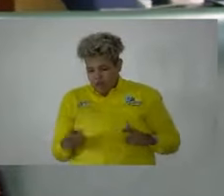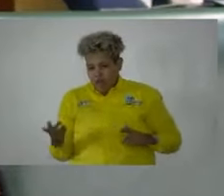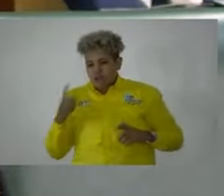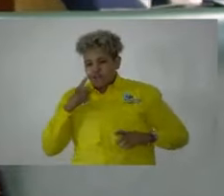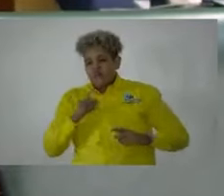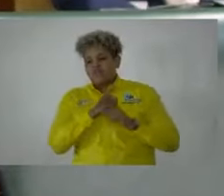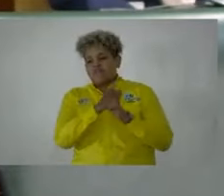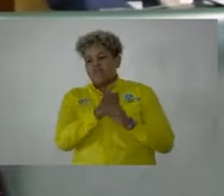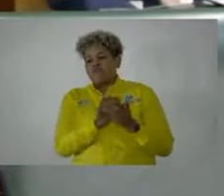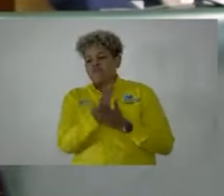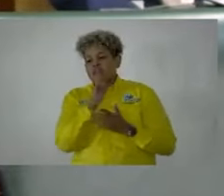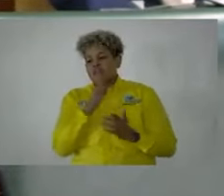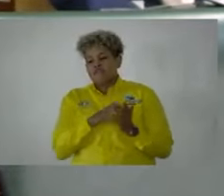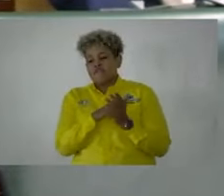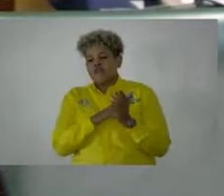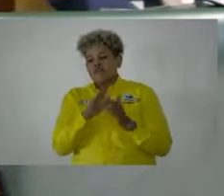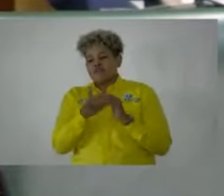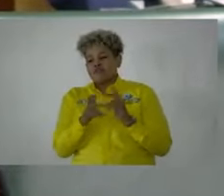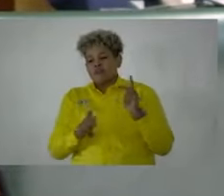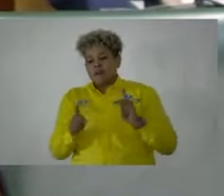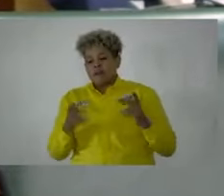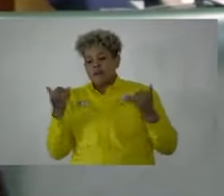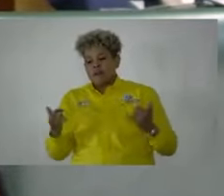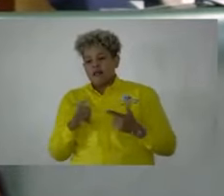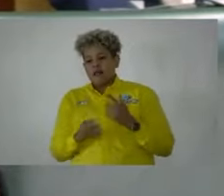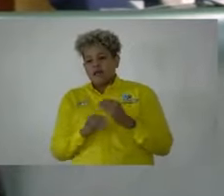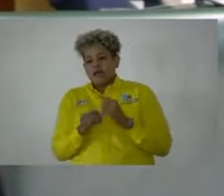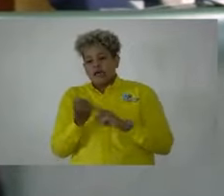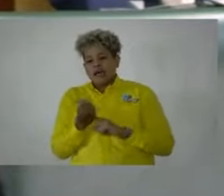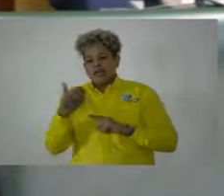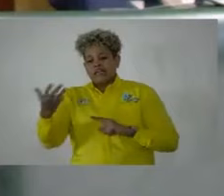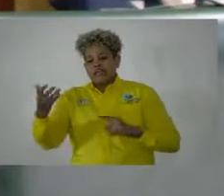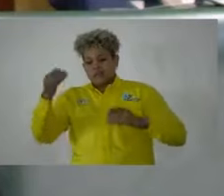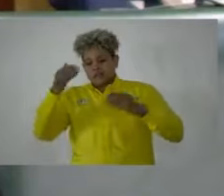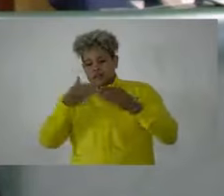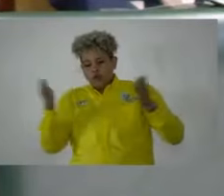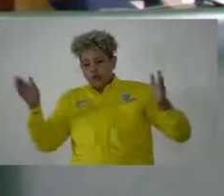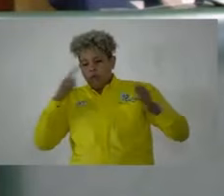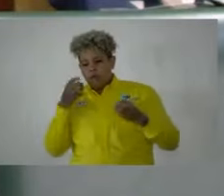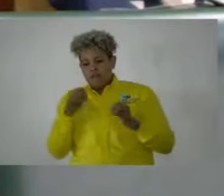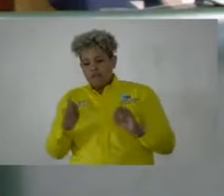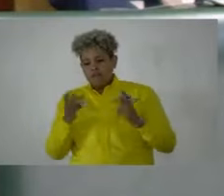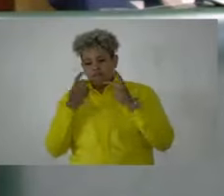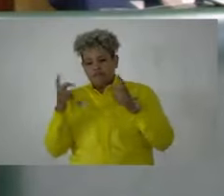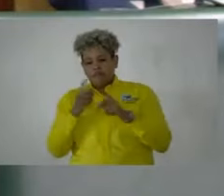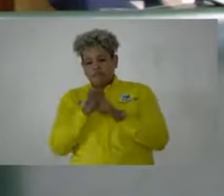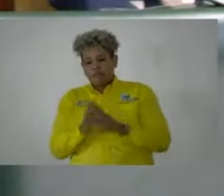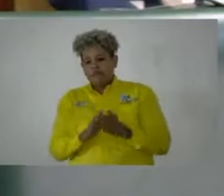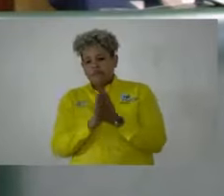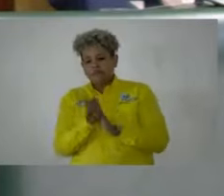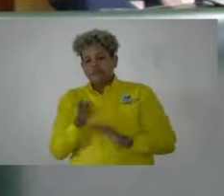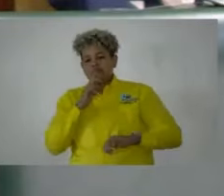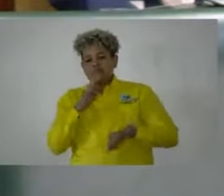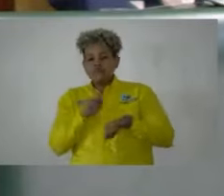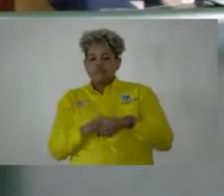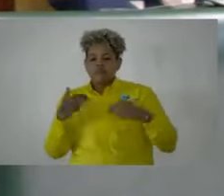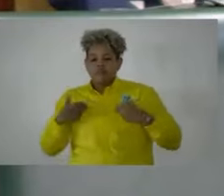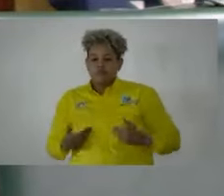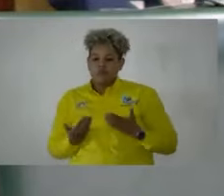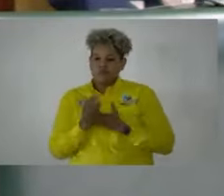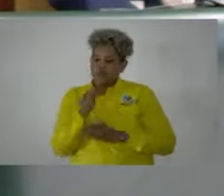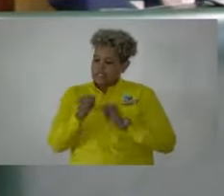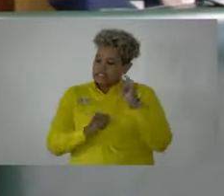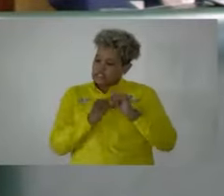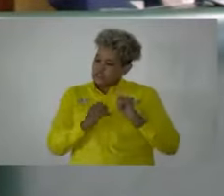to defend the rights of vulnerable Jamaicans, and expand the scope of the Office of the Public Defender to become a national human rights